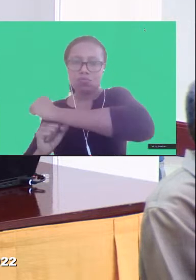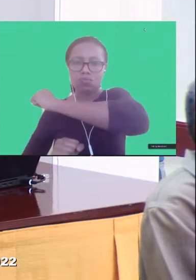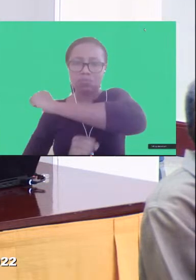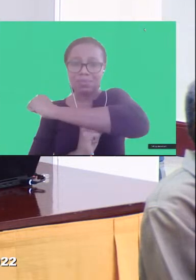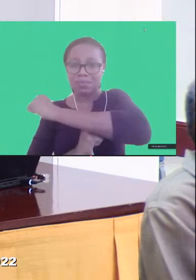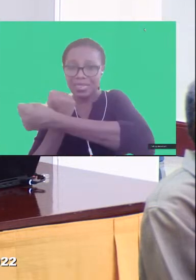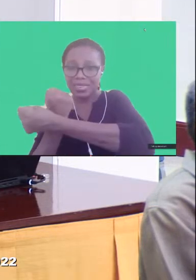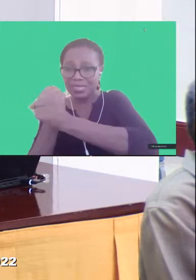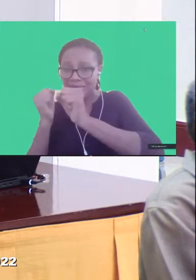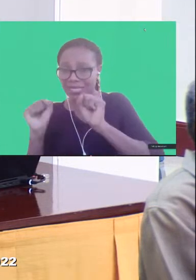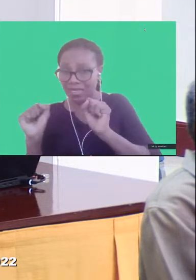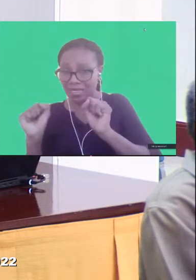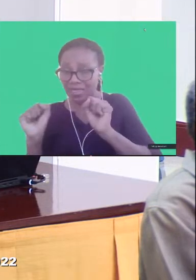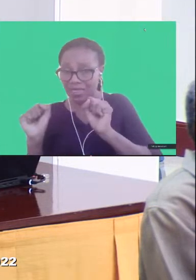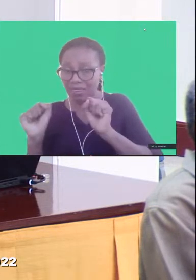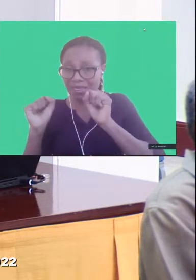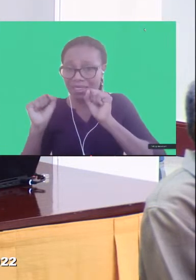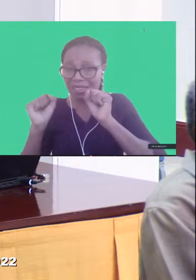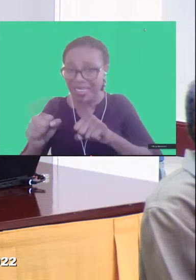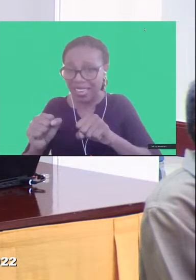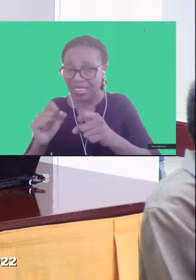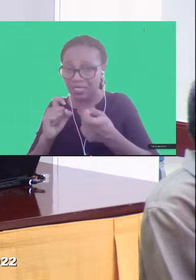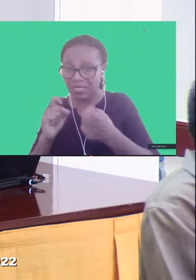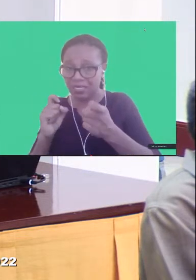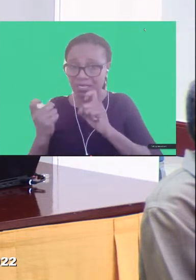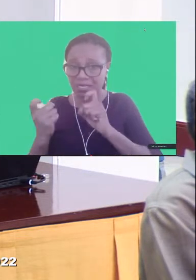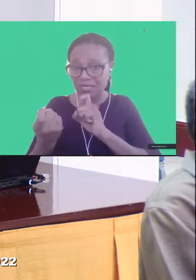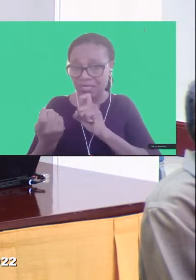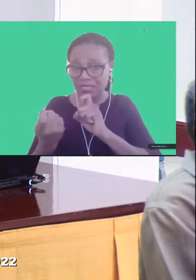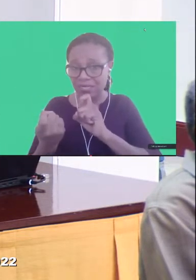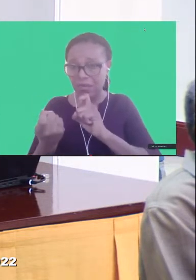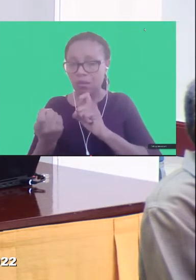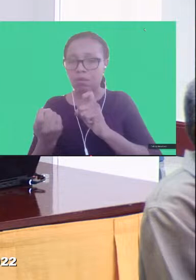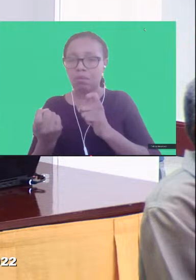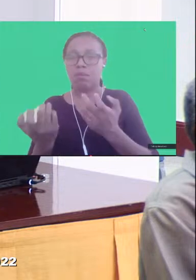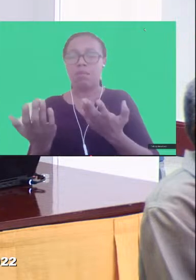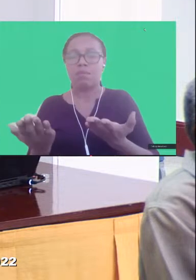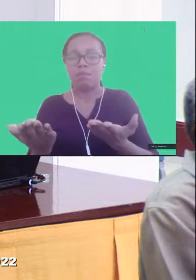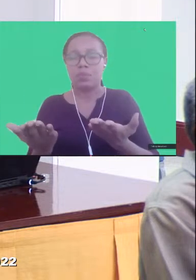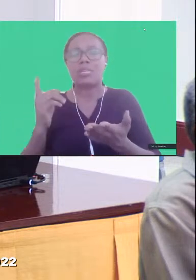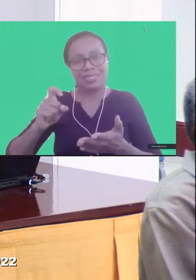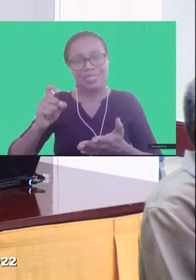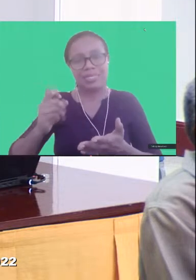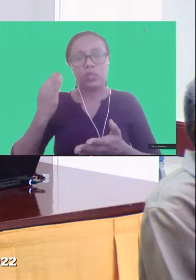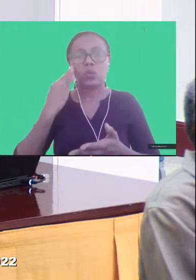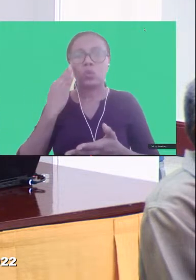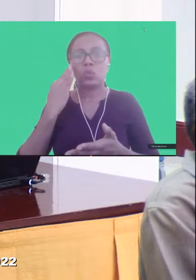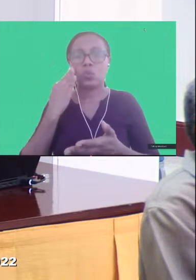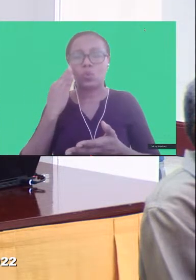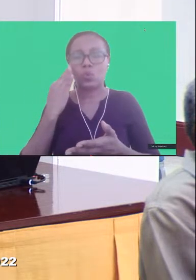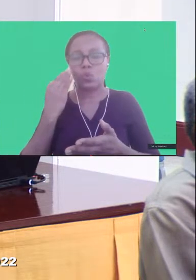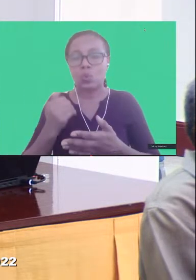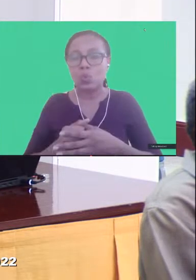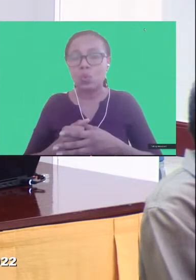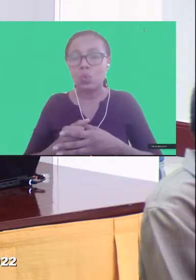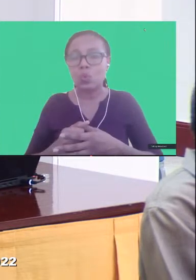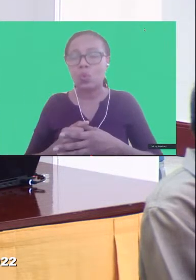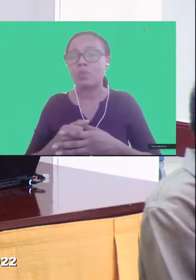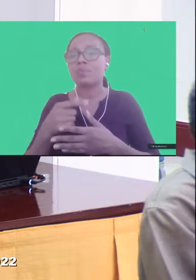we have consultancy services with respect to hiring a structural engineering firm to do that work. We also have to